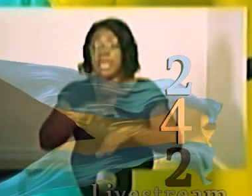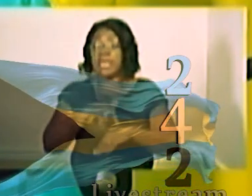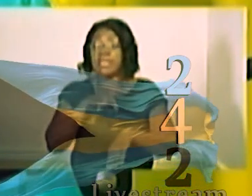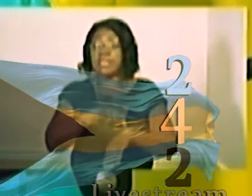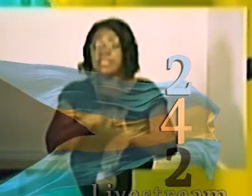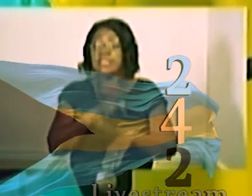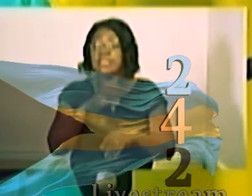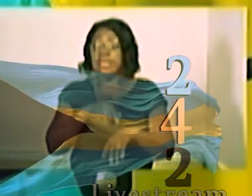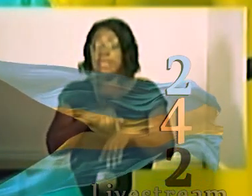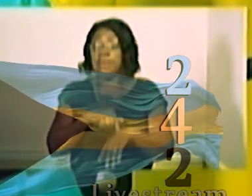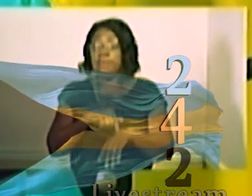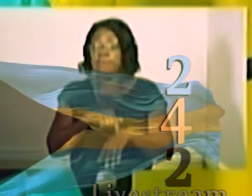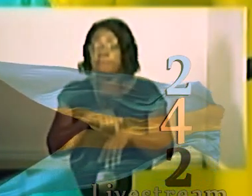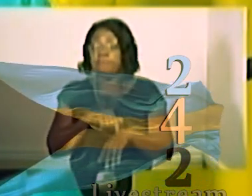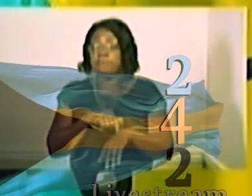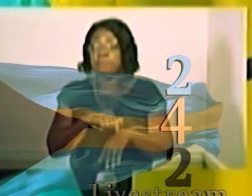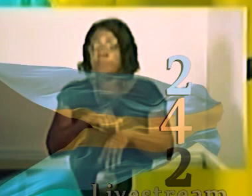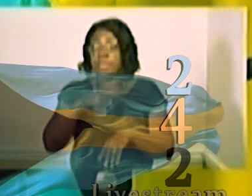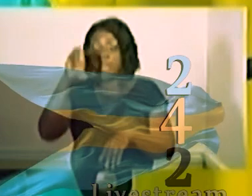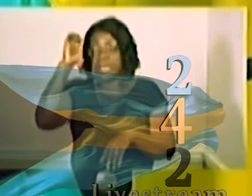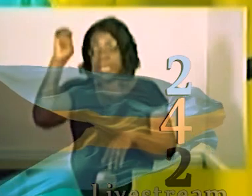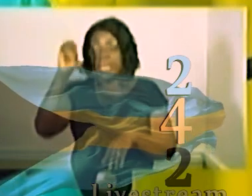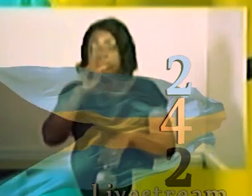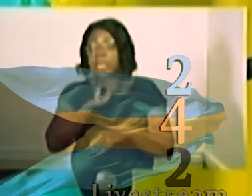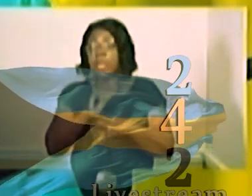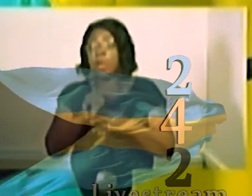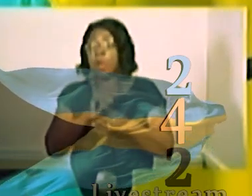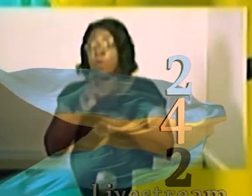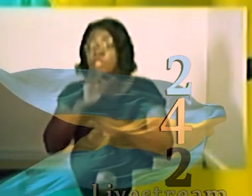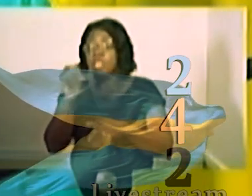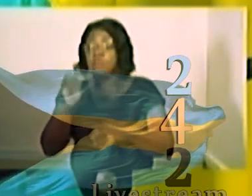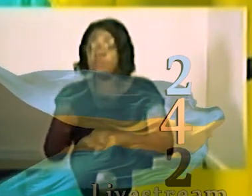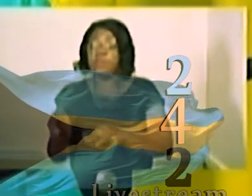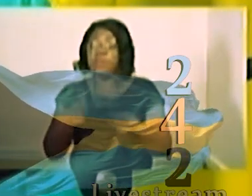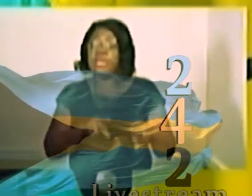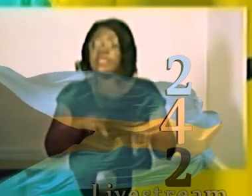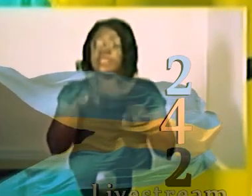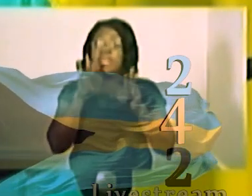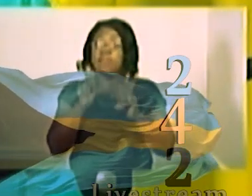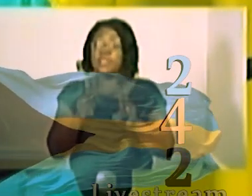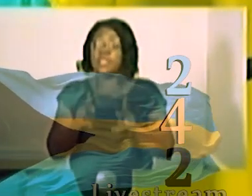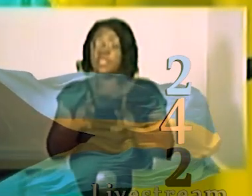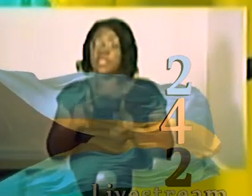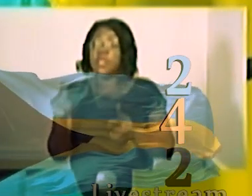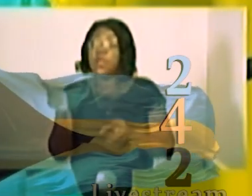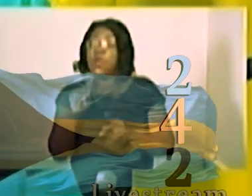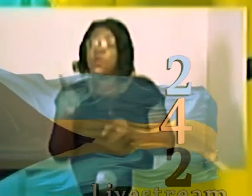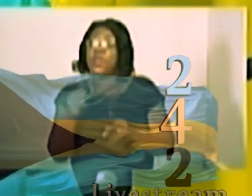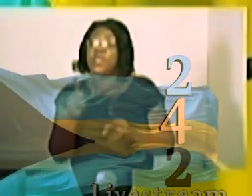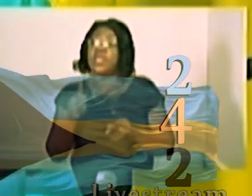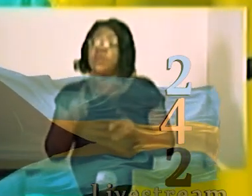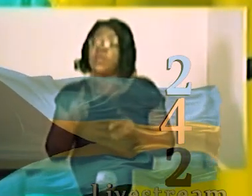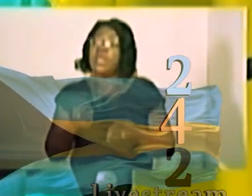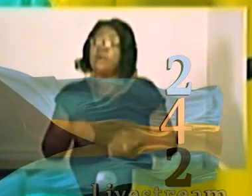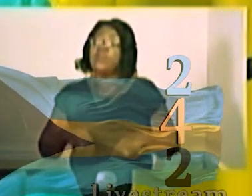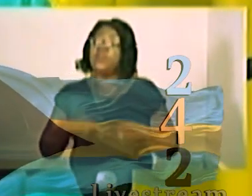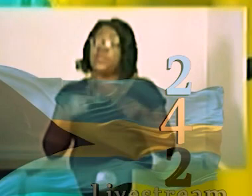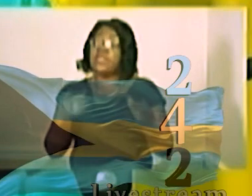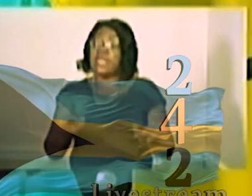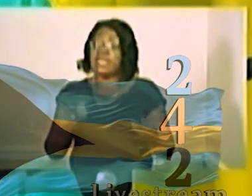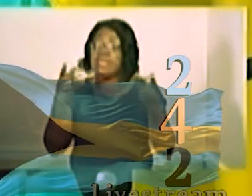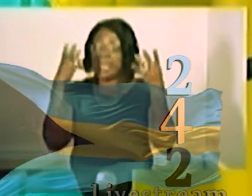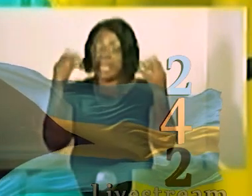and he or she be placed in a position where they would have to present the health budget to the